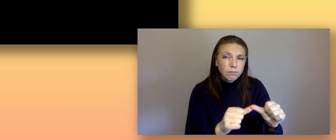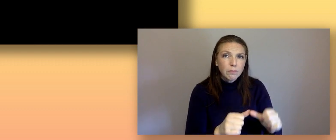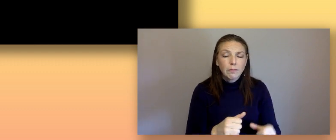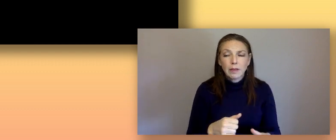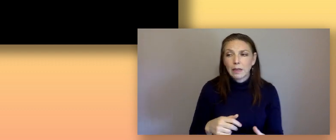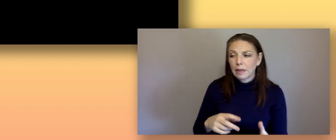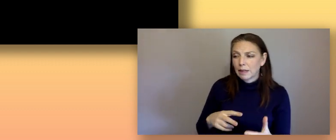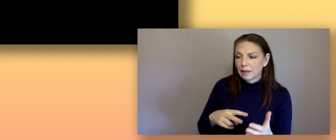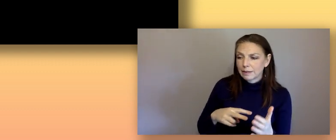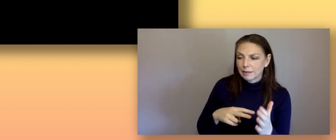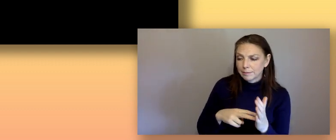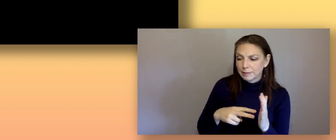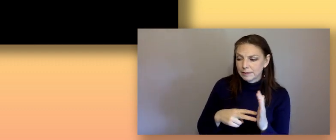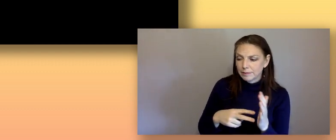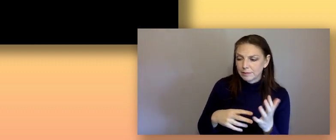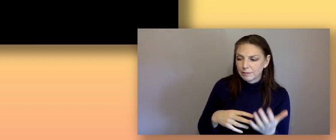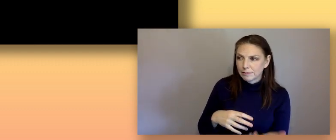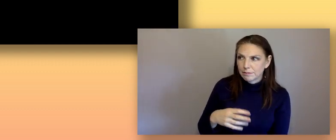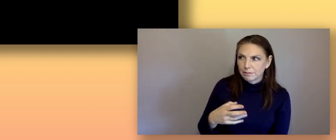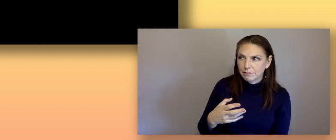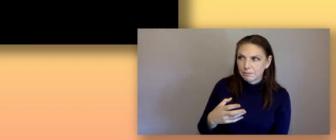I mean, yes.